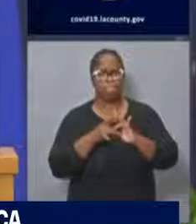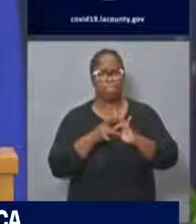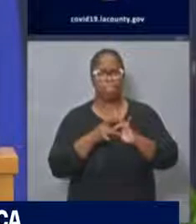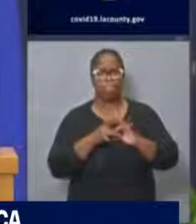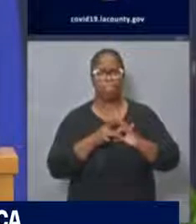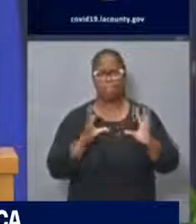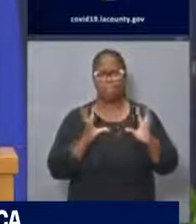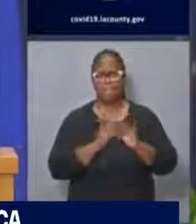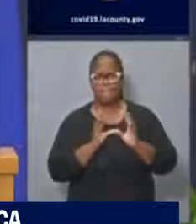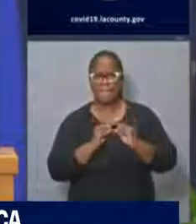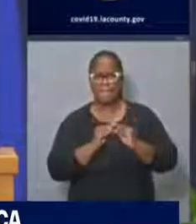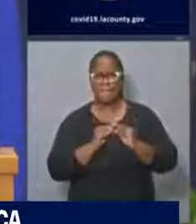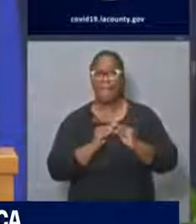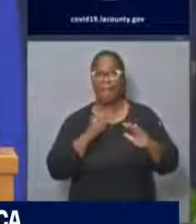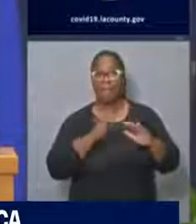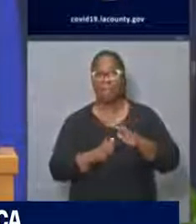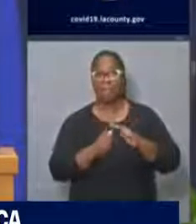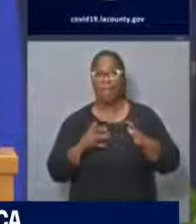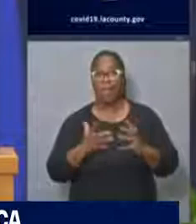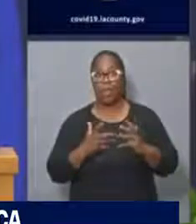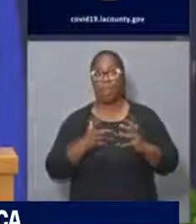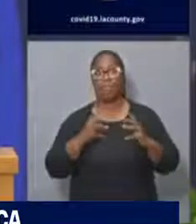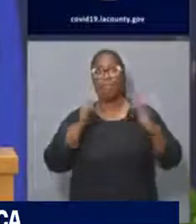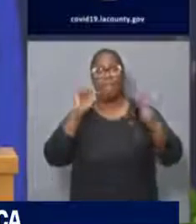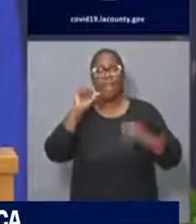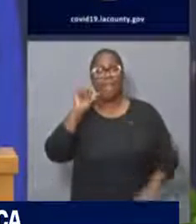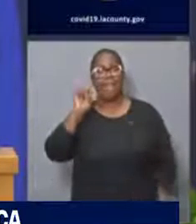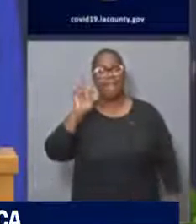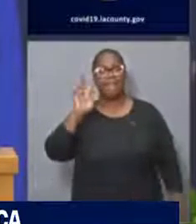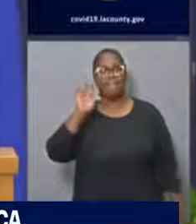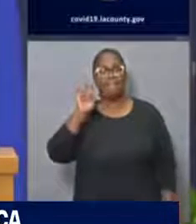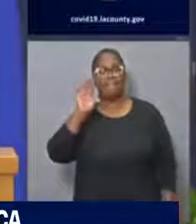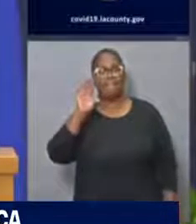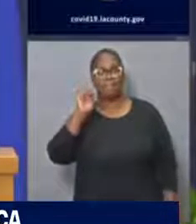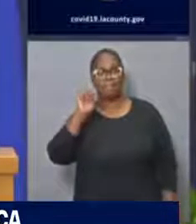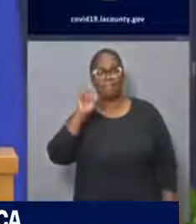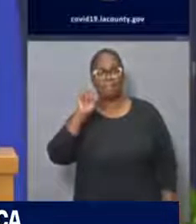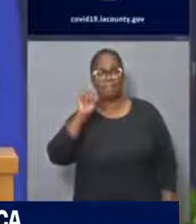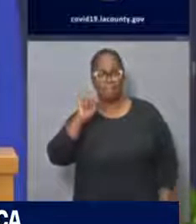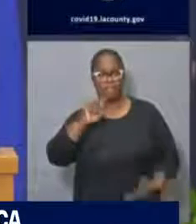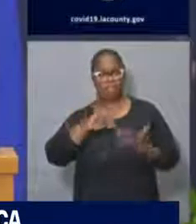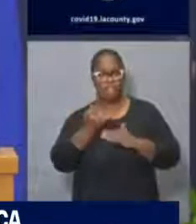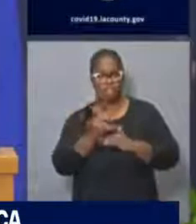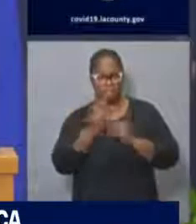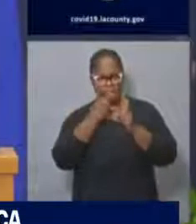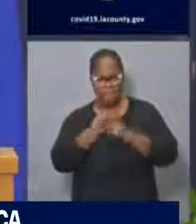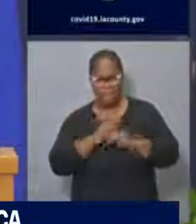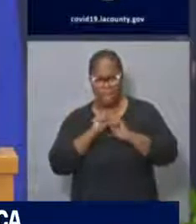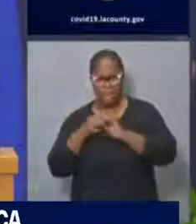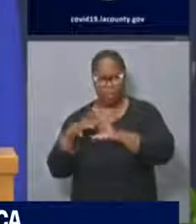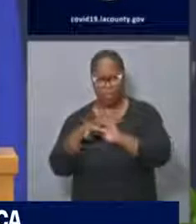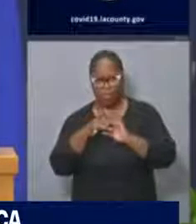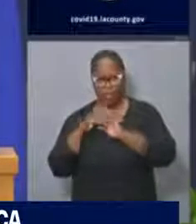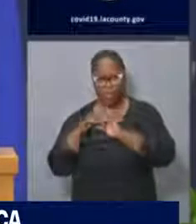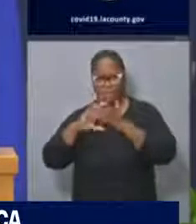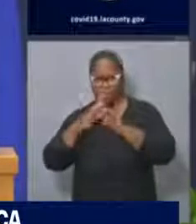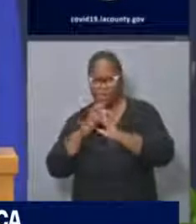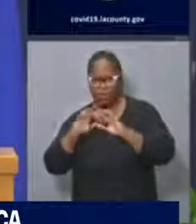the Advancement Project to develop recommendations on how to best coordinate community-based organization